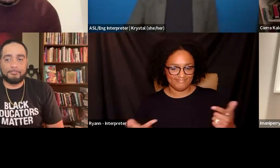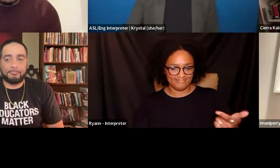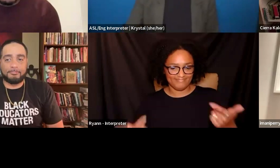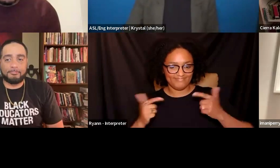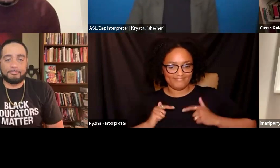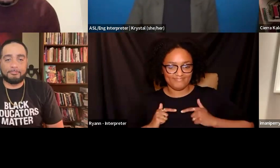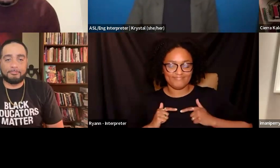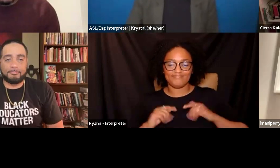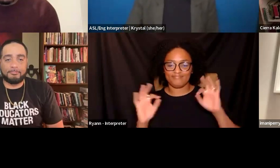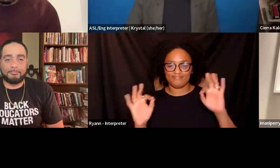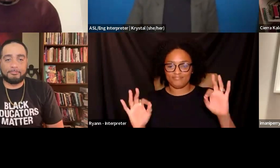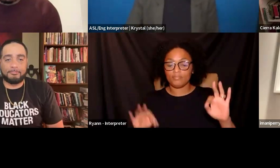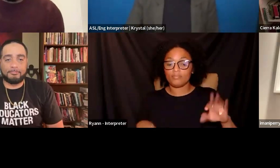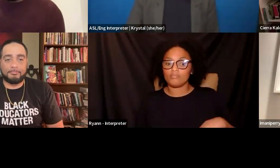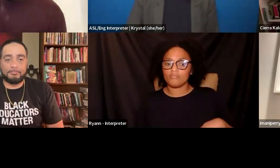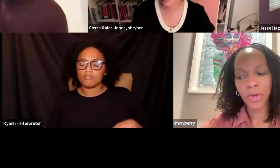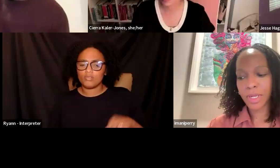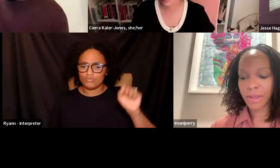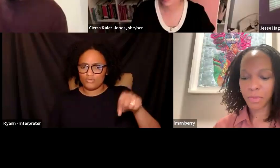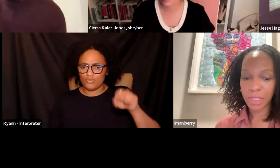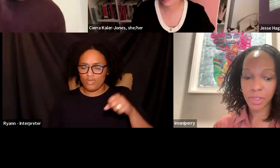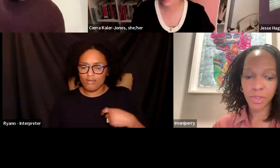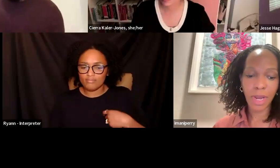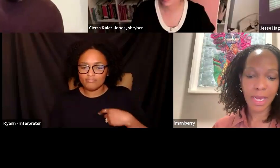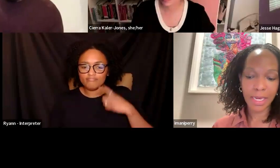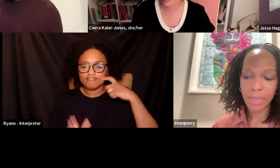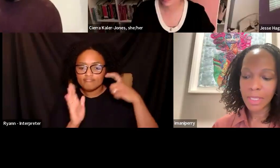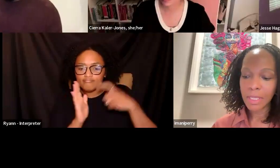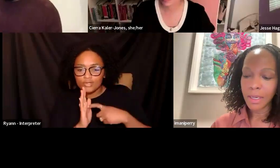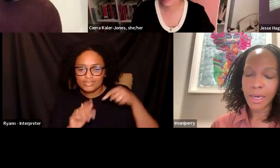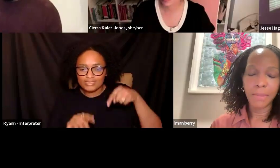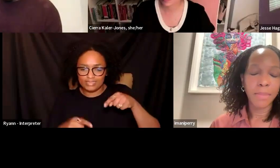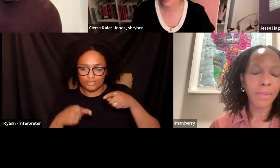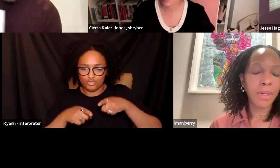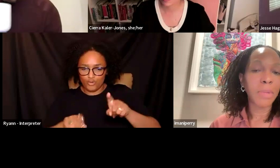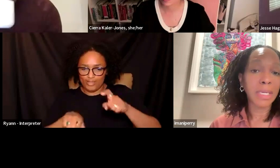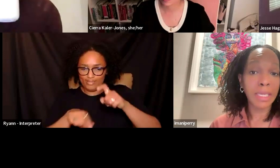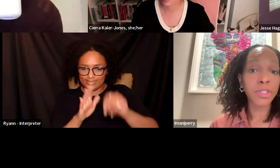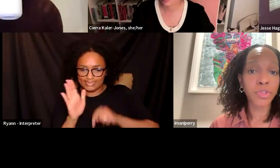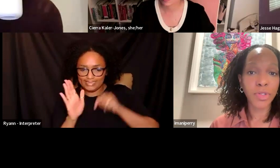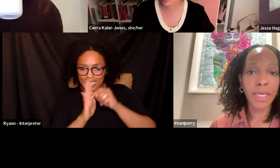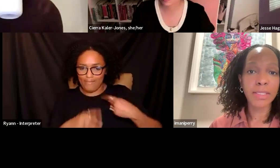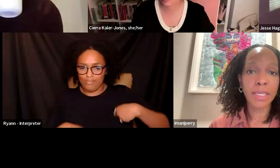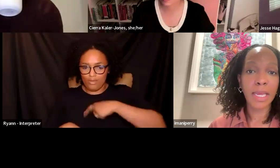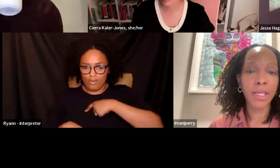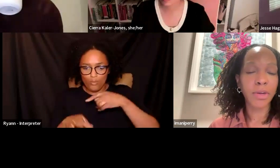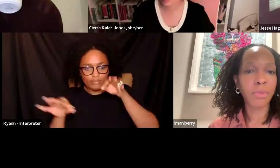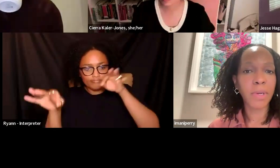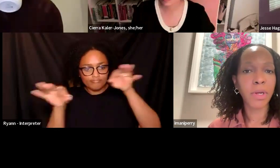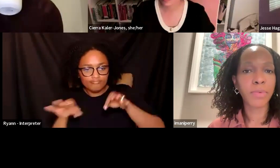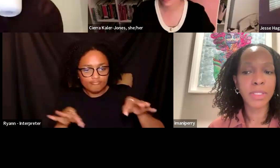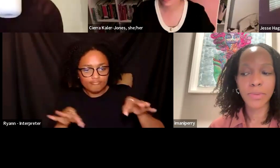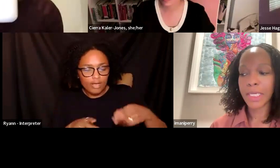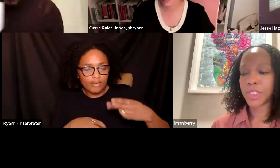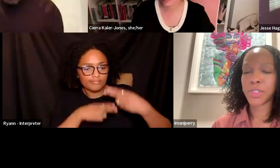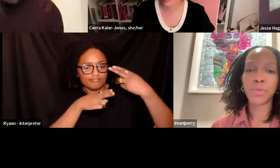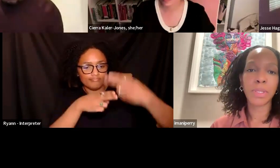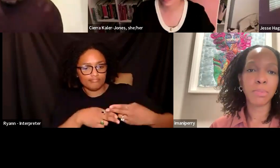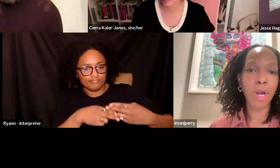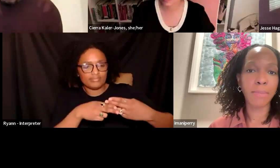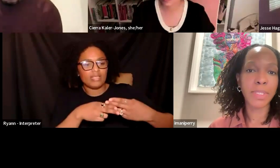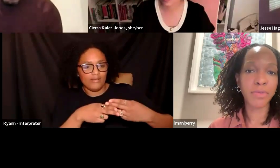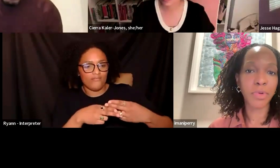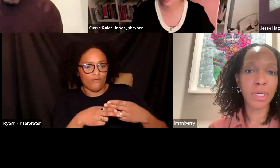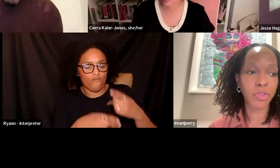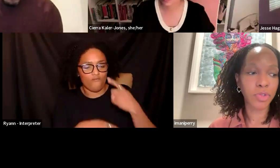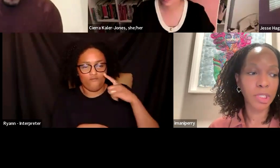it is an era. What's fascinating is this period that we describe among in history as the nadir of American race relations,